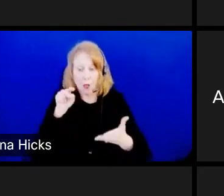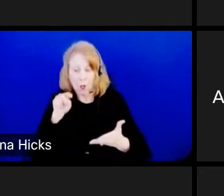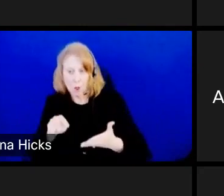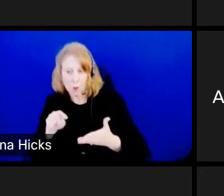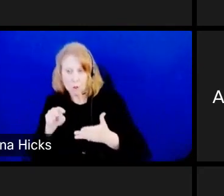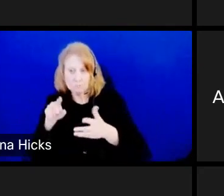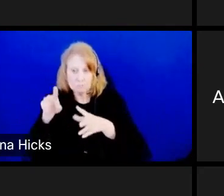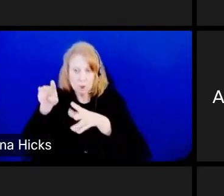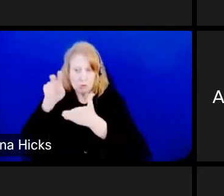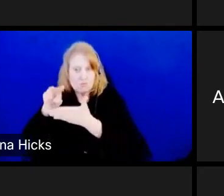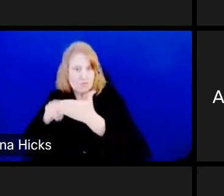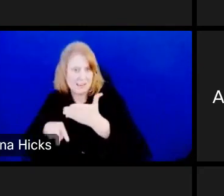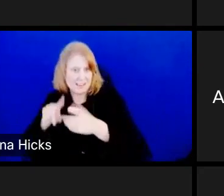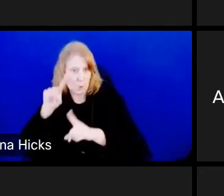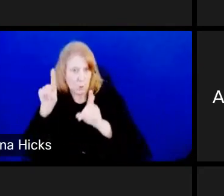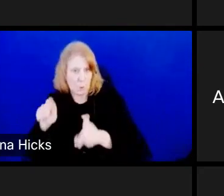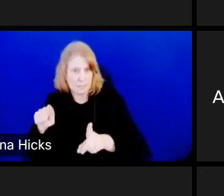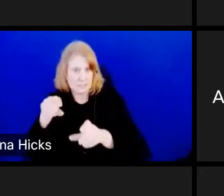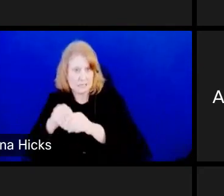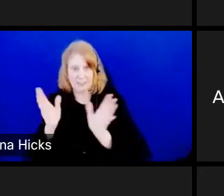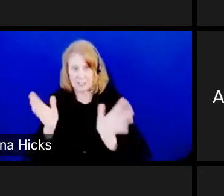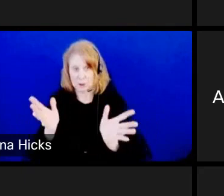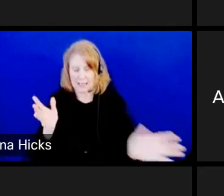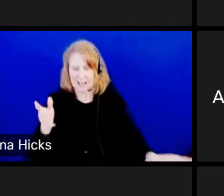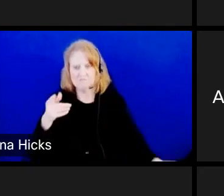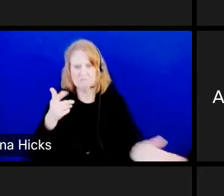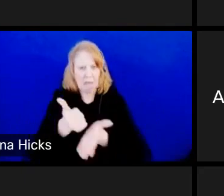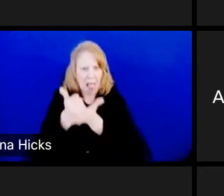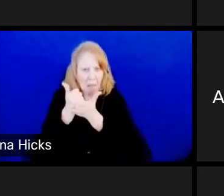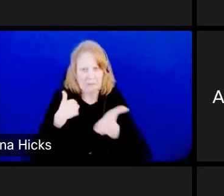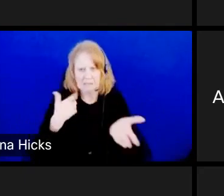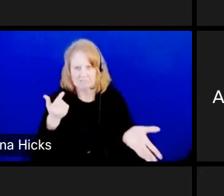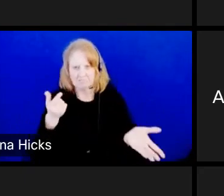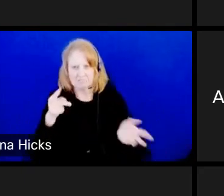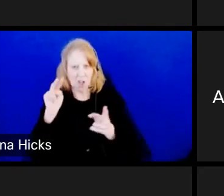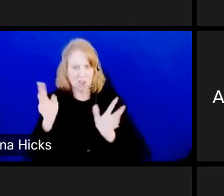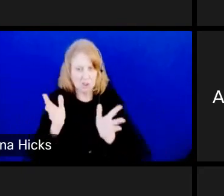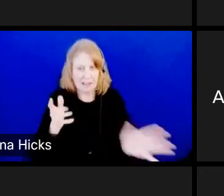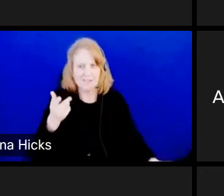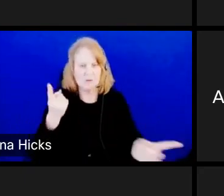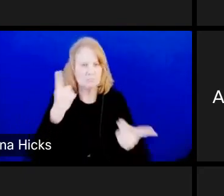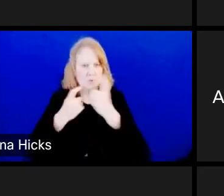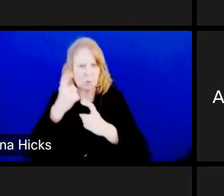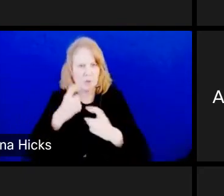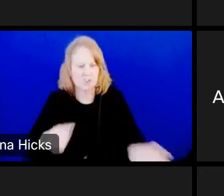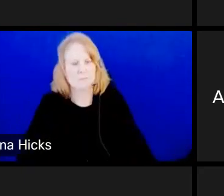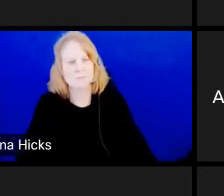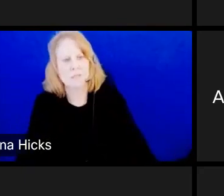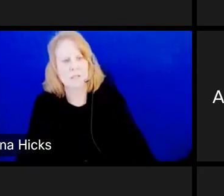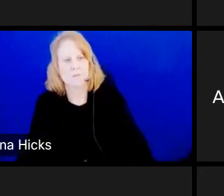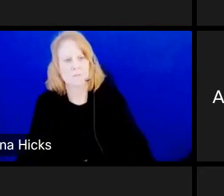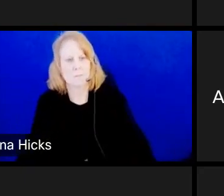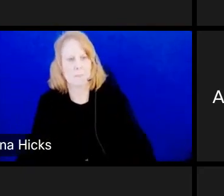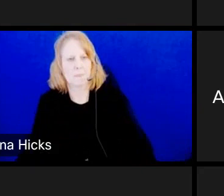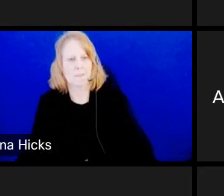chat and help me out there. That would be great. And just answer